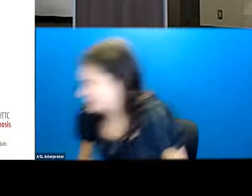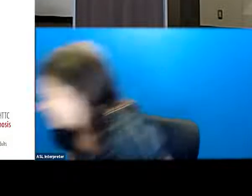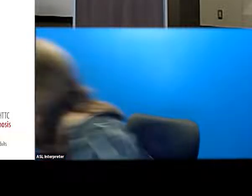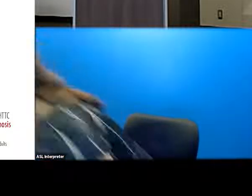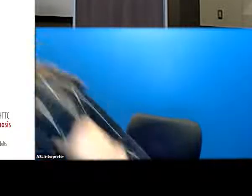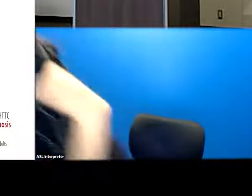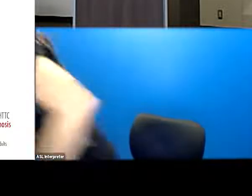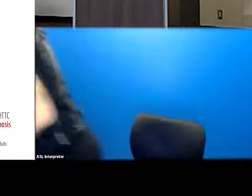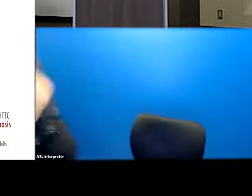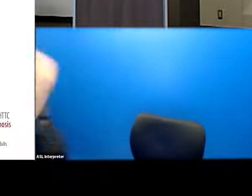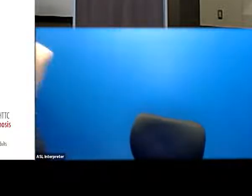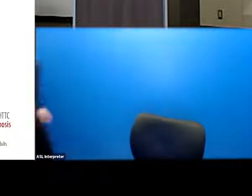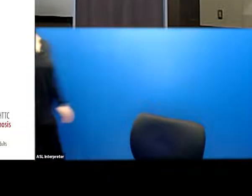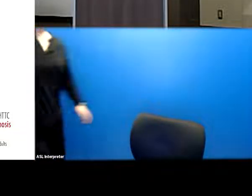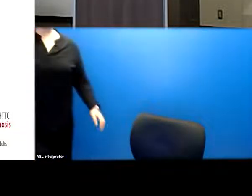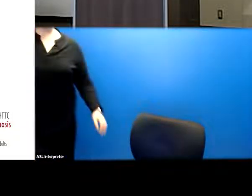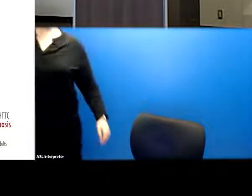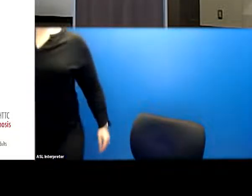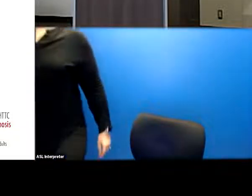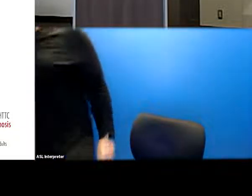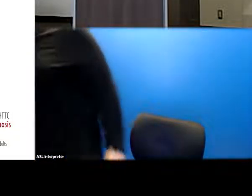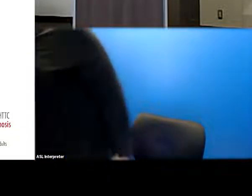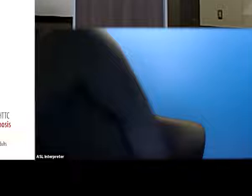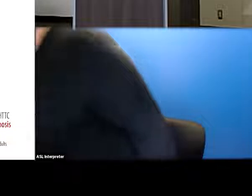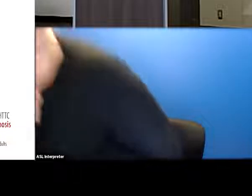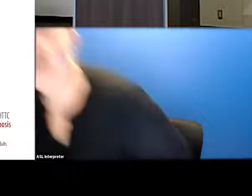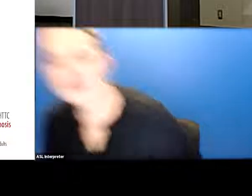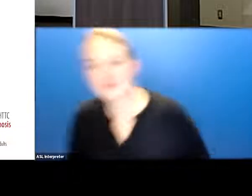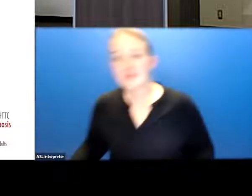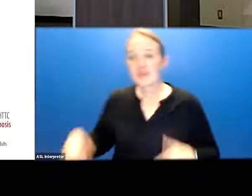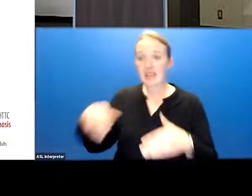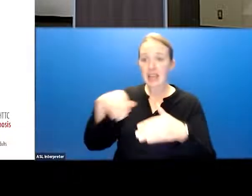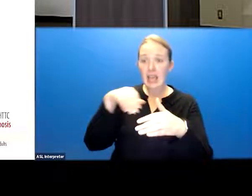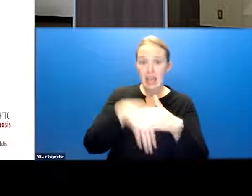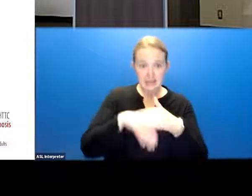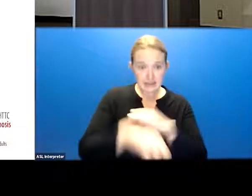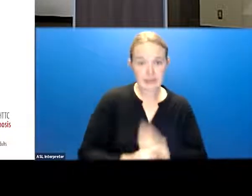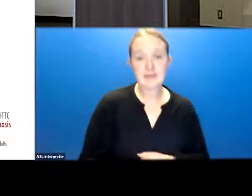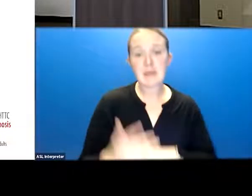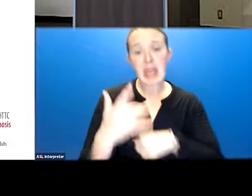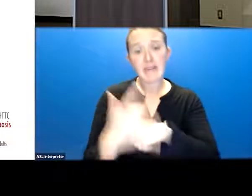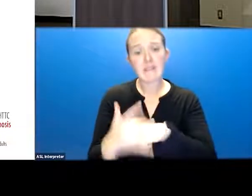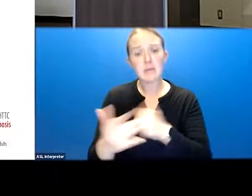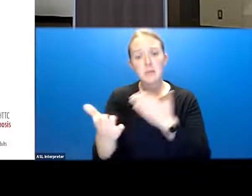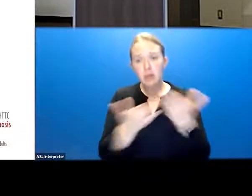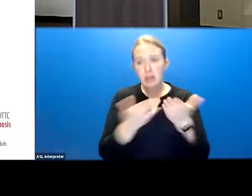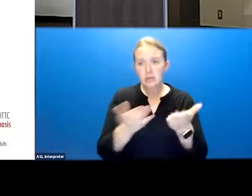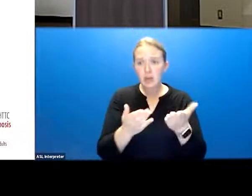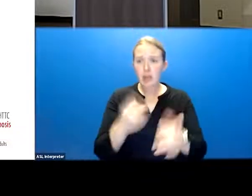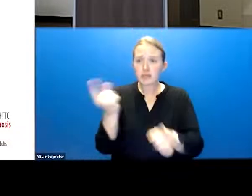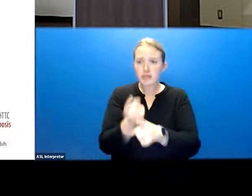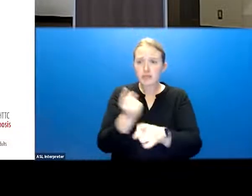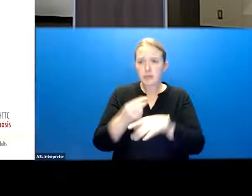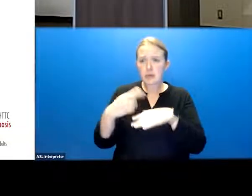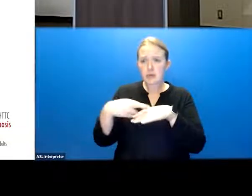And then access, availability of services and timely referrals. I think if there are available services and if